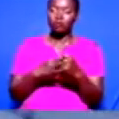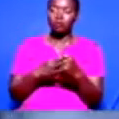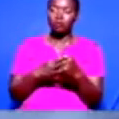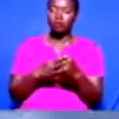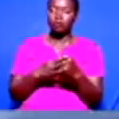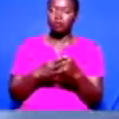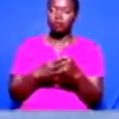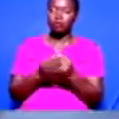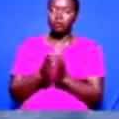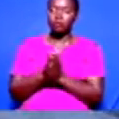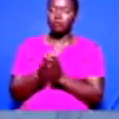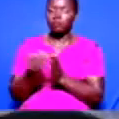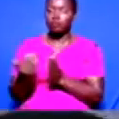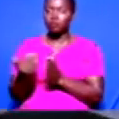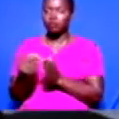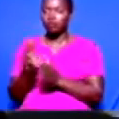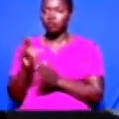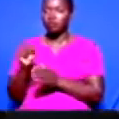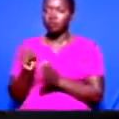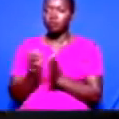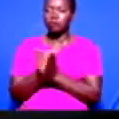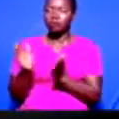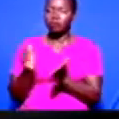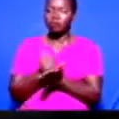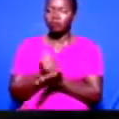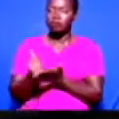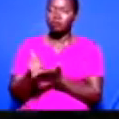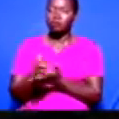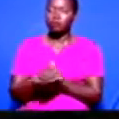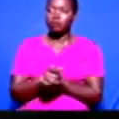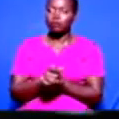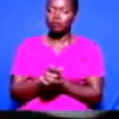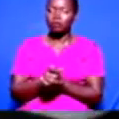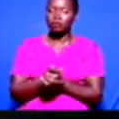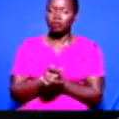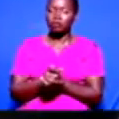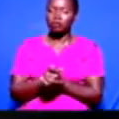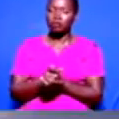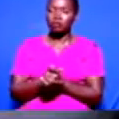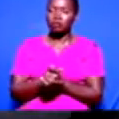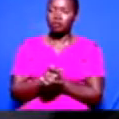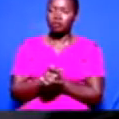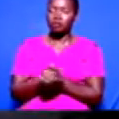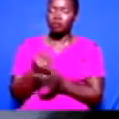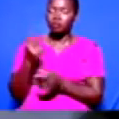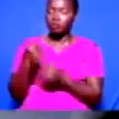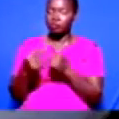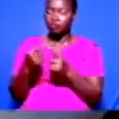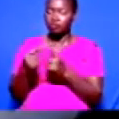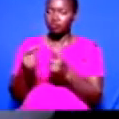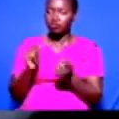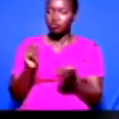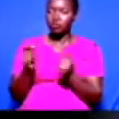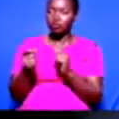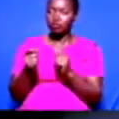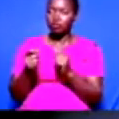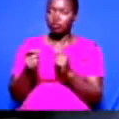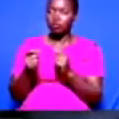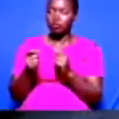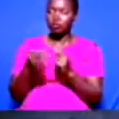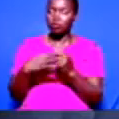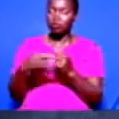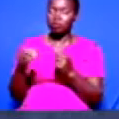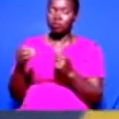POV for US Public Broadcast. Some noted that it took them 2 years to turn 800 hours of